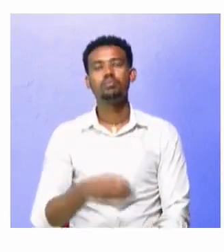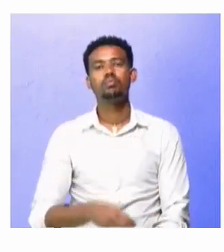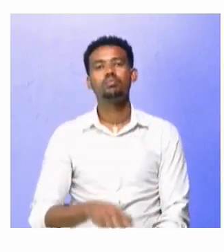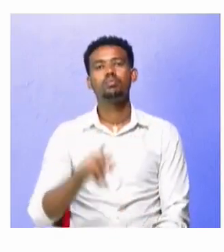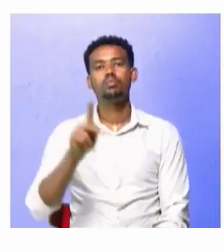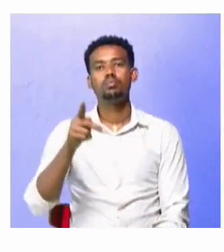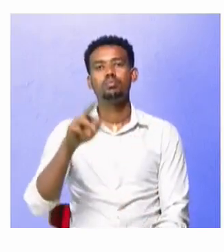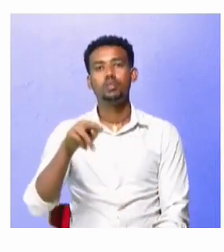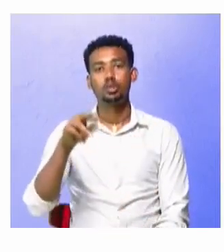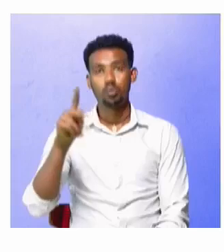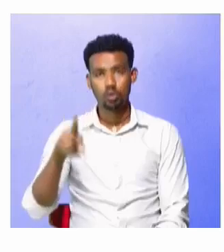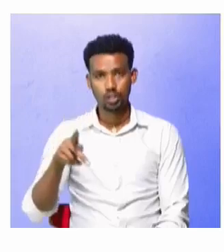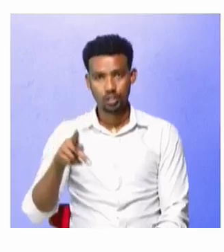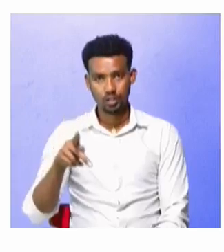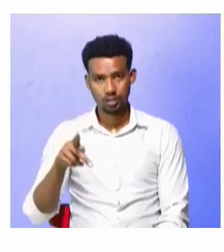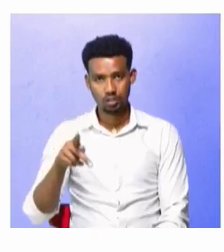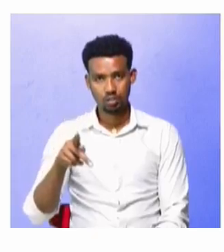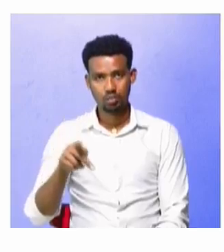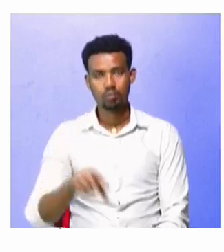preposition